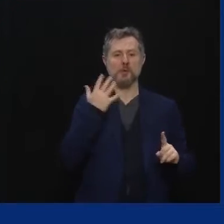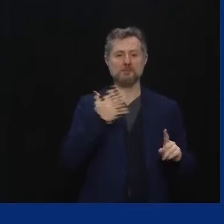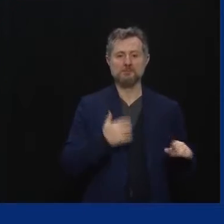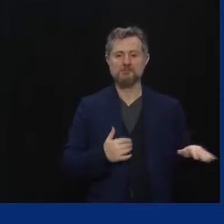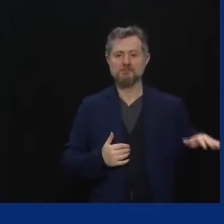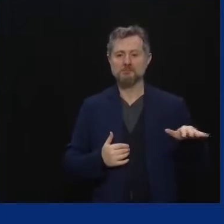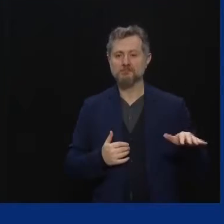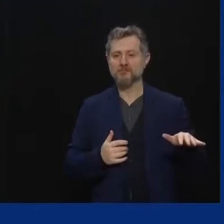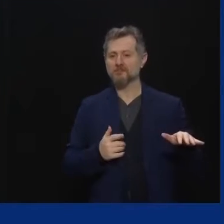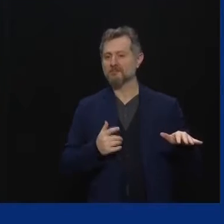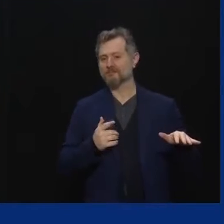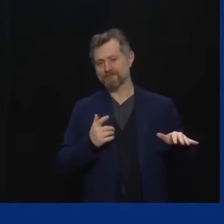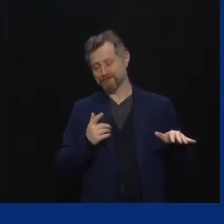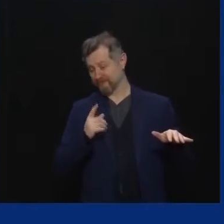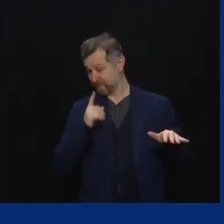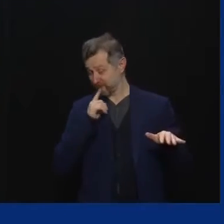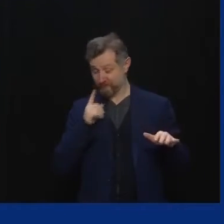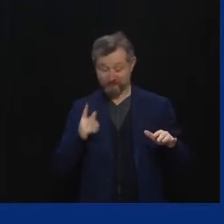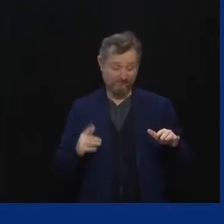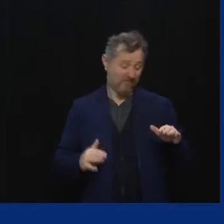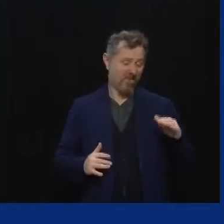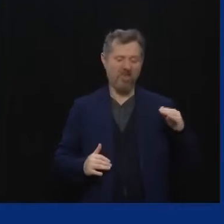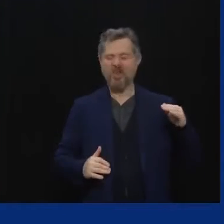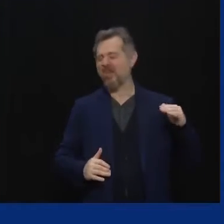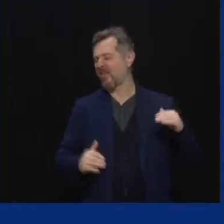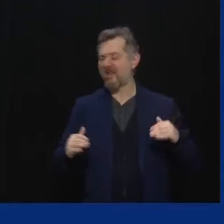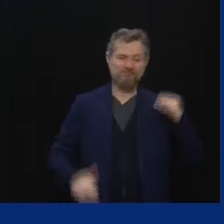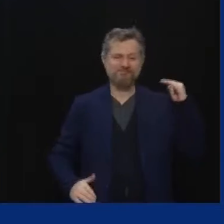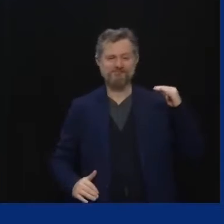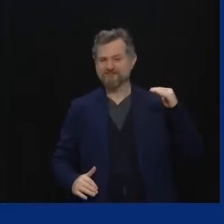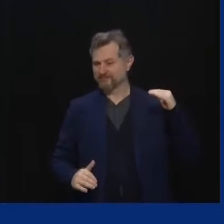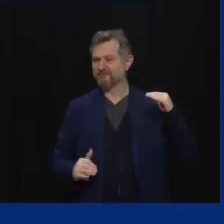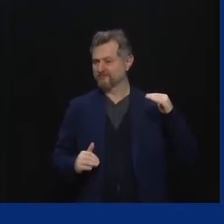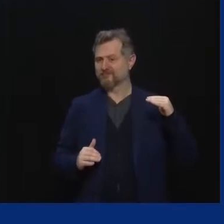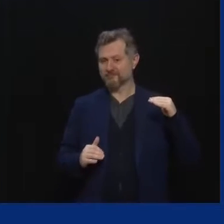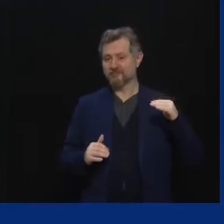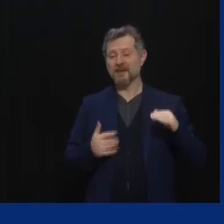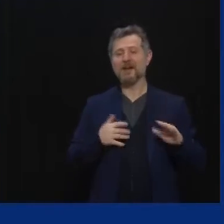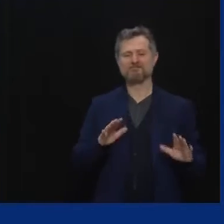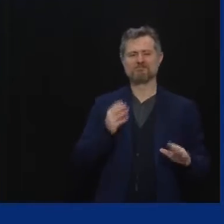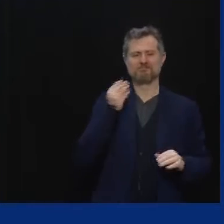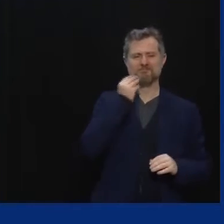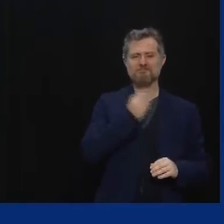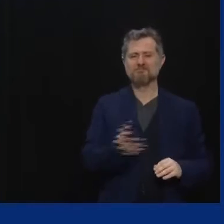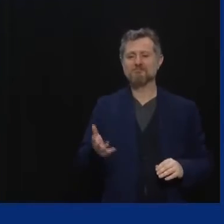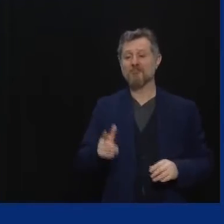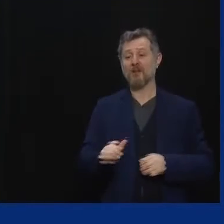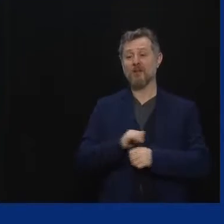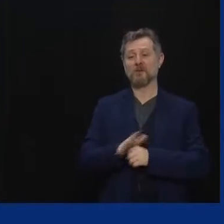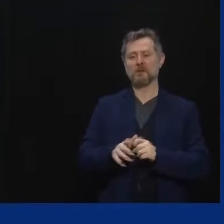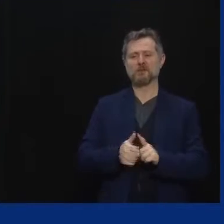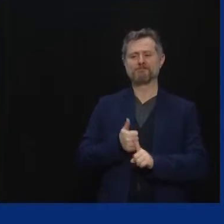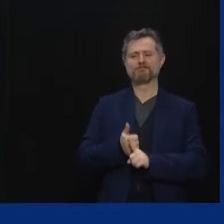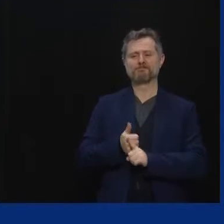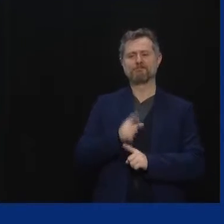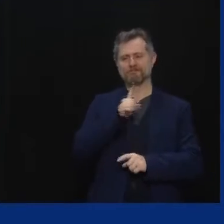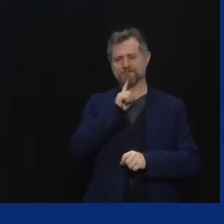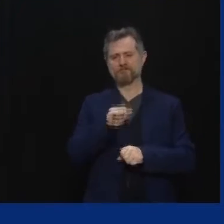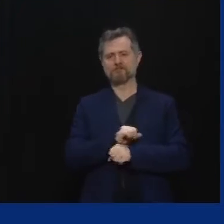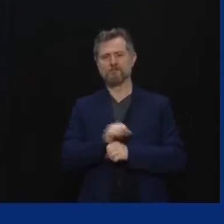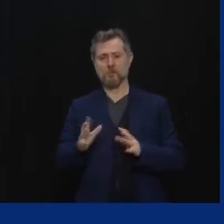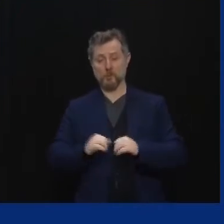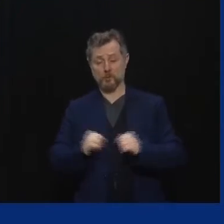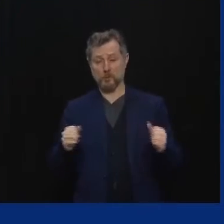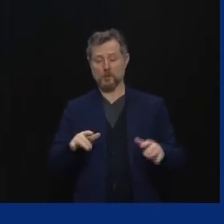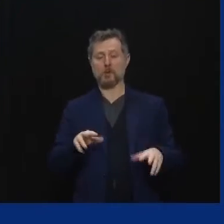has really opened up a Pandora's box. I hope that all of you remember that there was something left in that box, and that